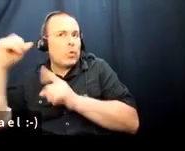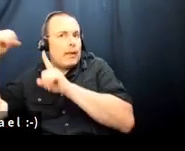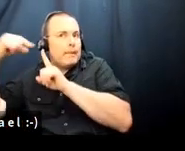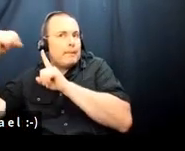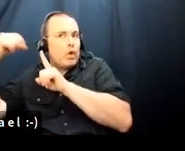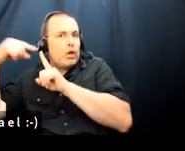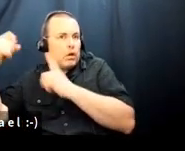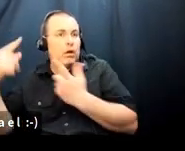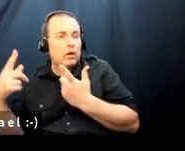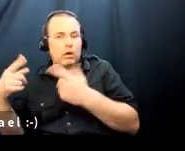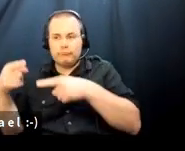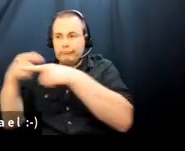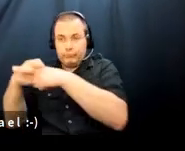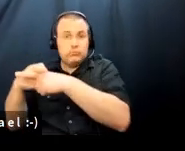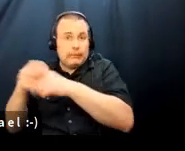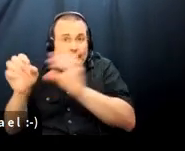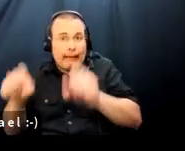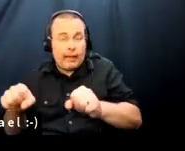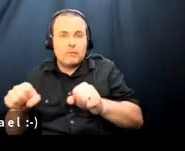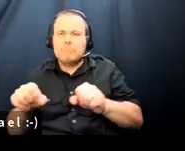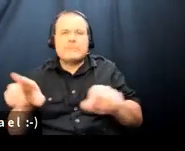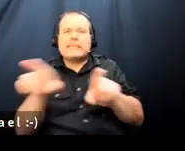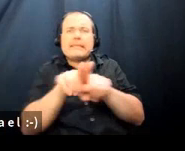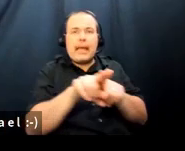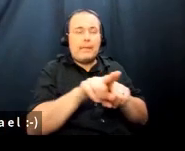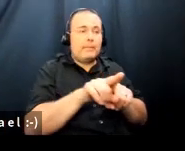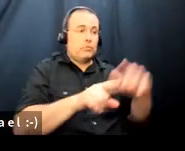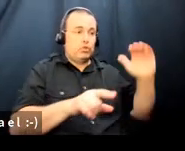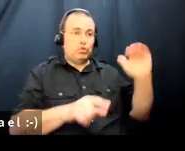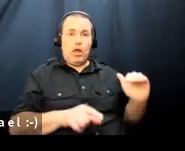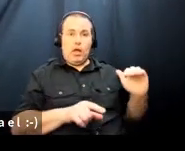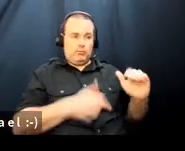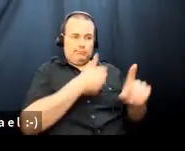Just as it's possible for a child who is born blind